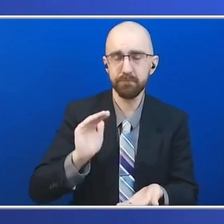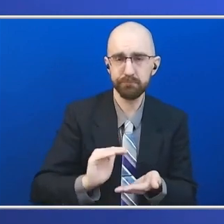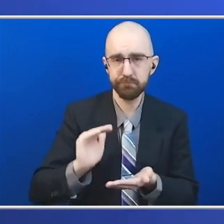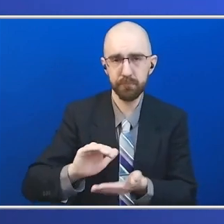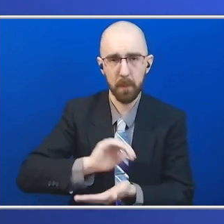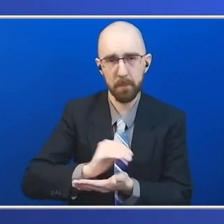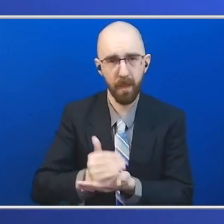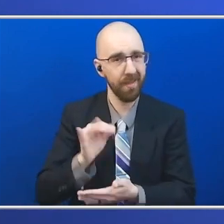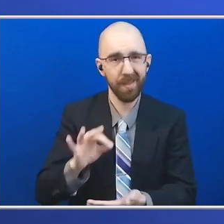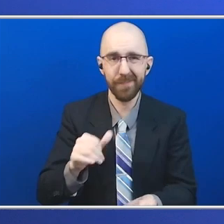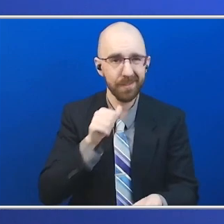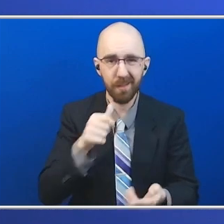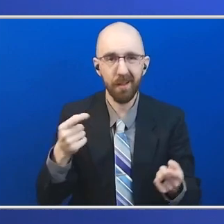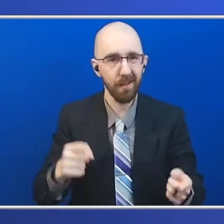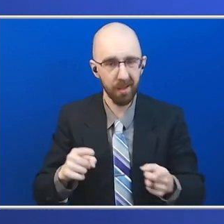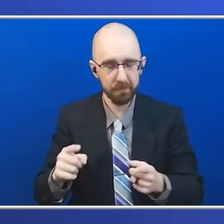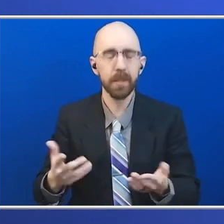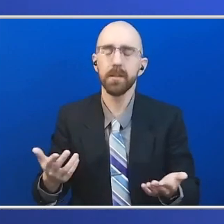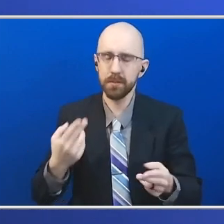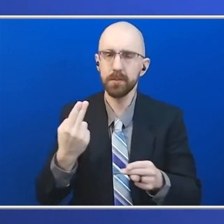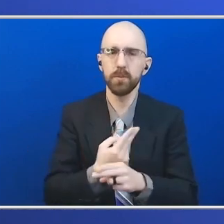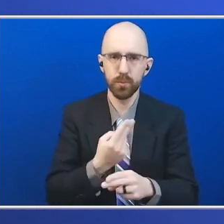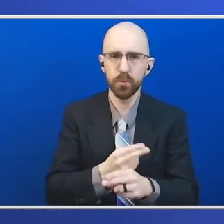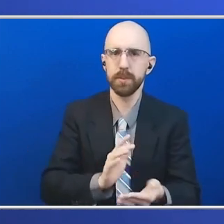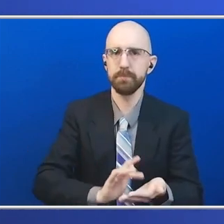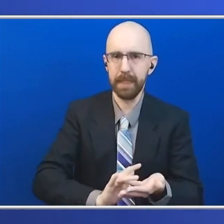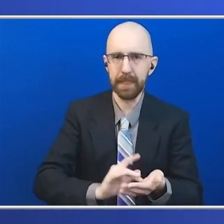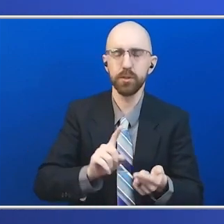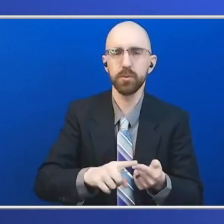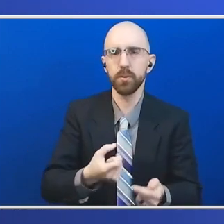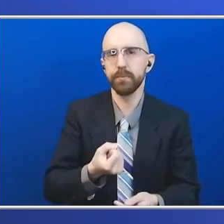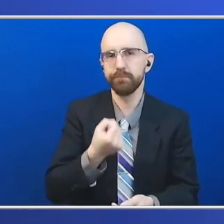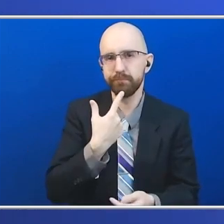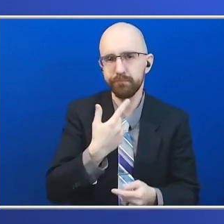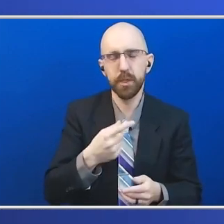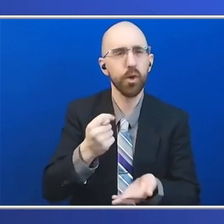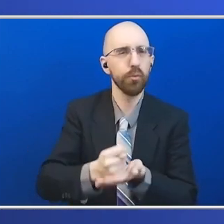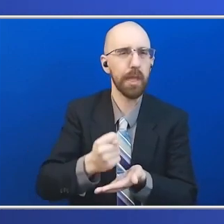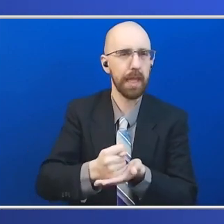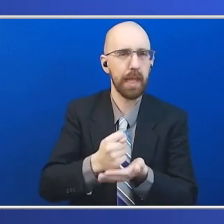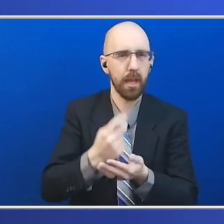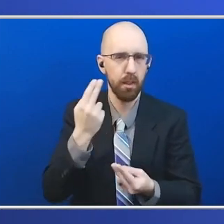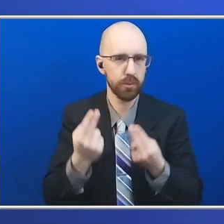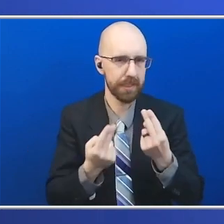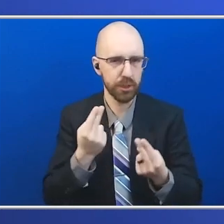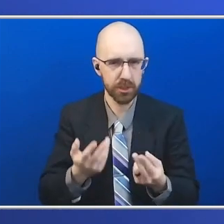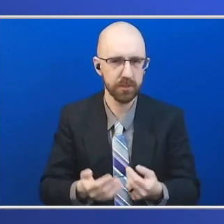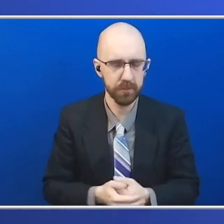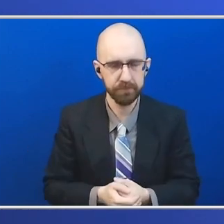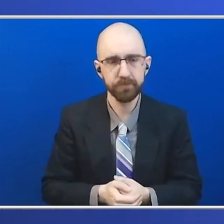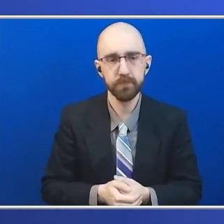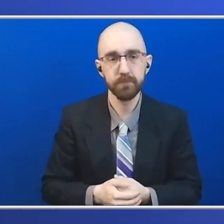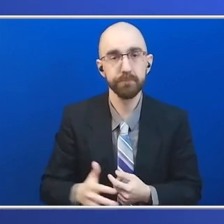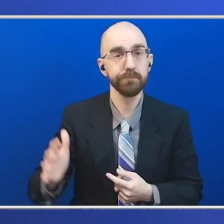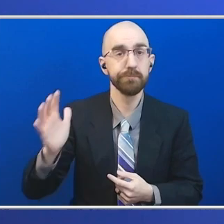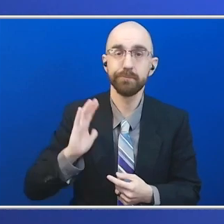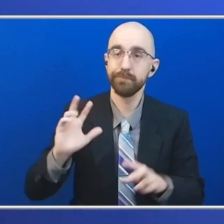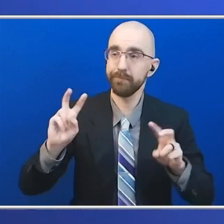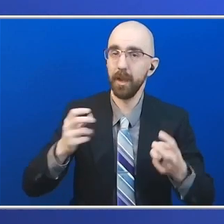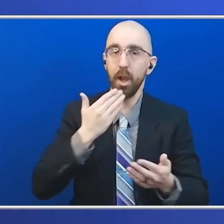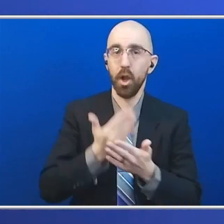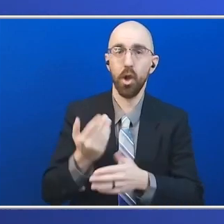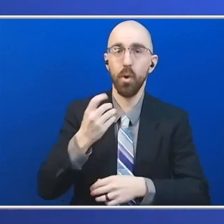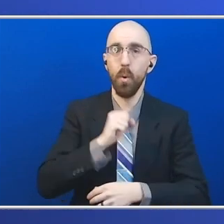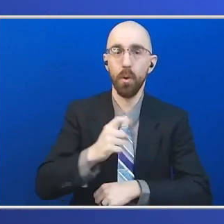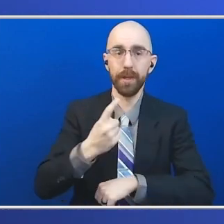we actually use medications to treat the hallucinations. In the good old days, we used to use medications.